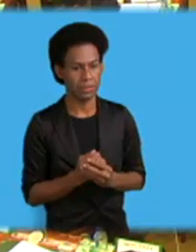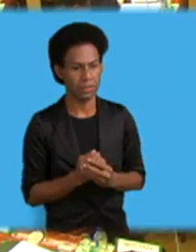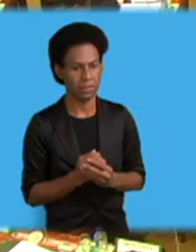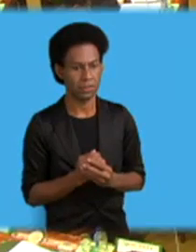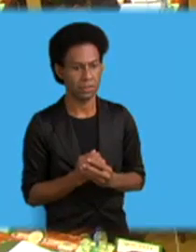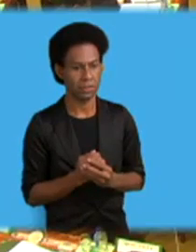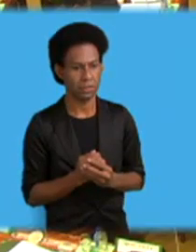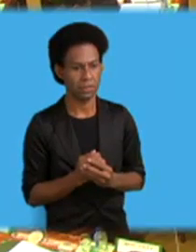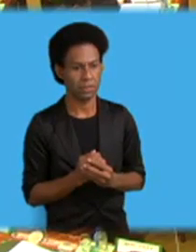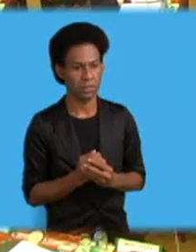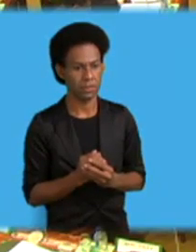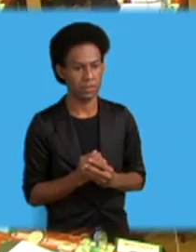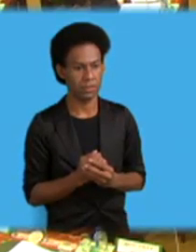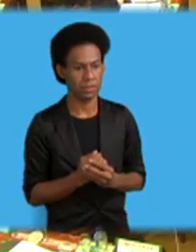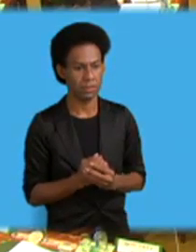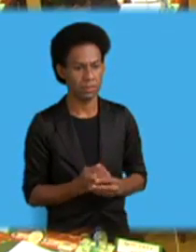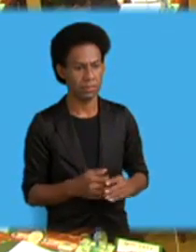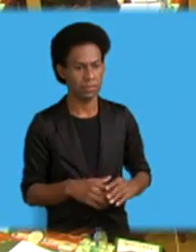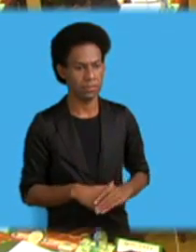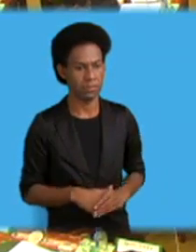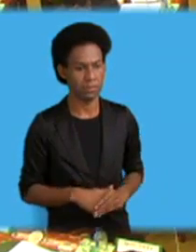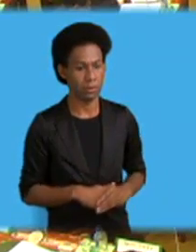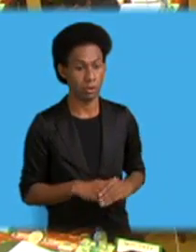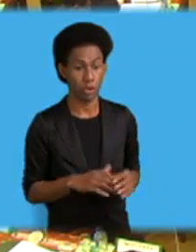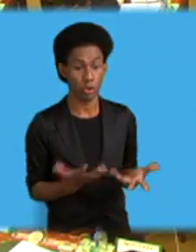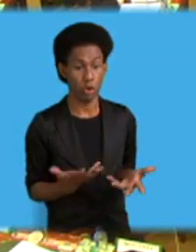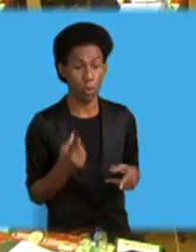In terms of forest